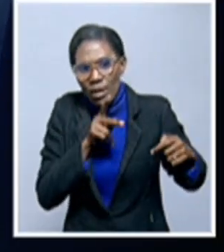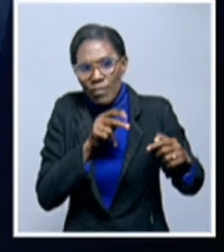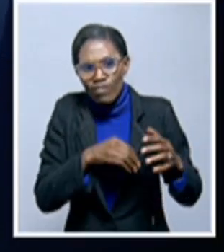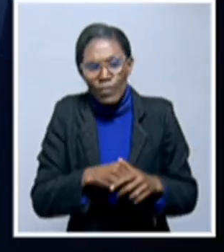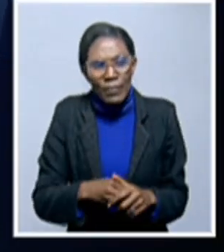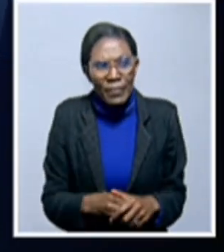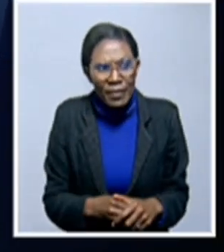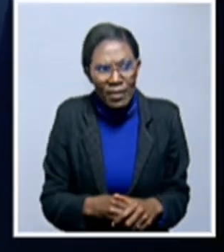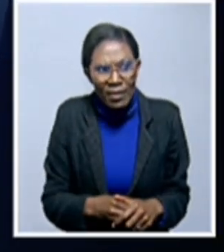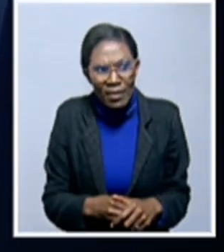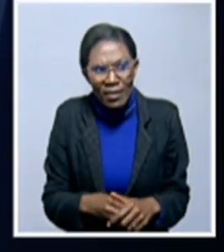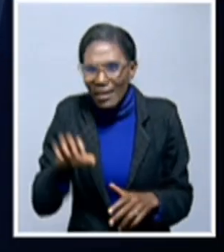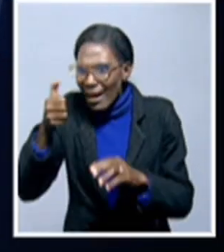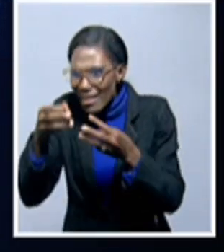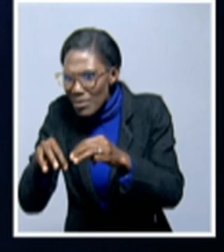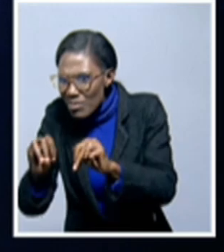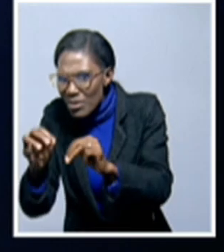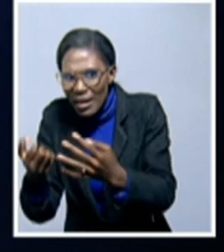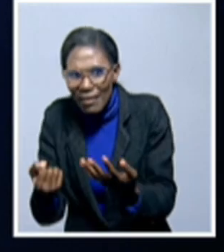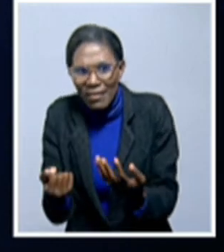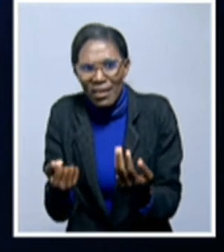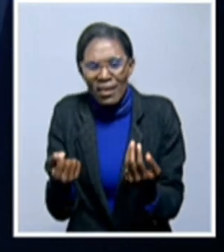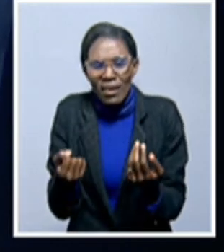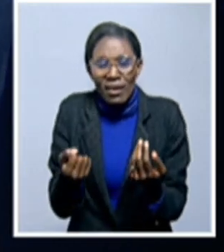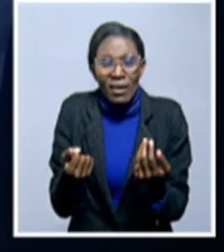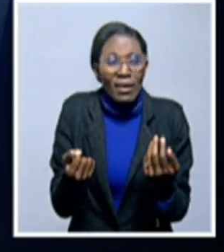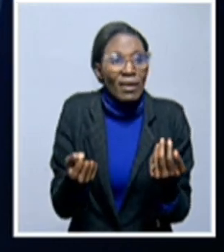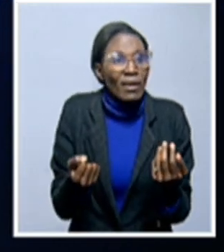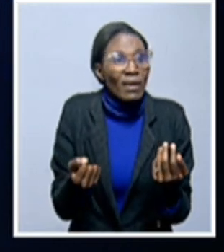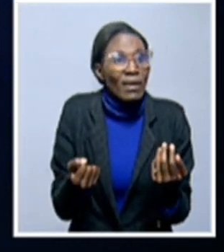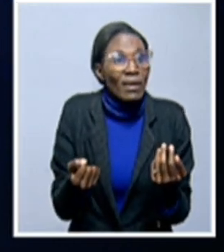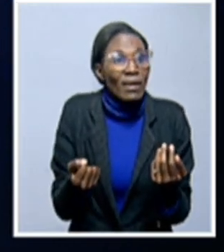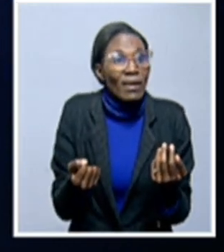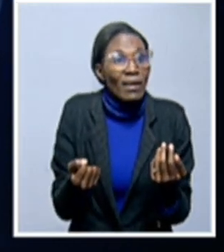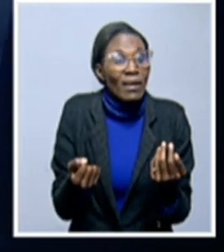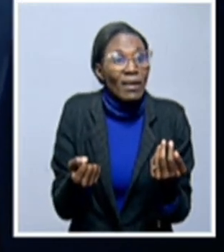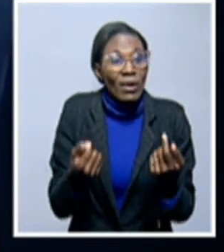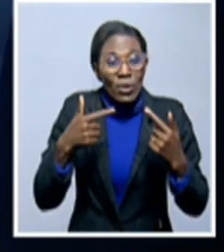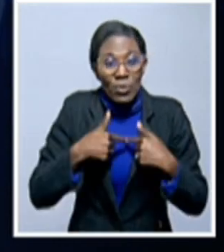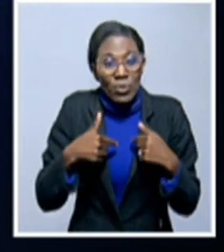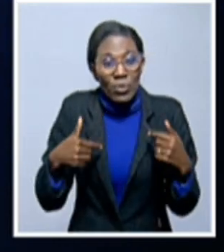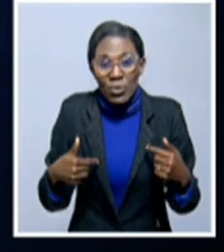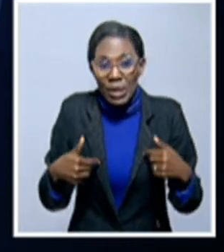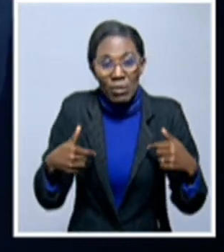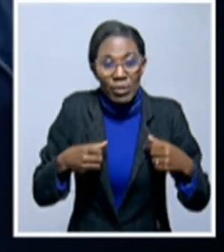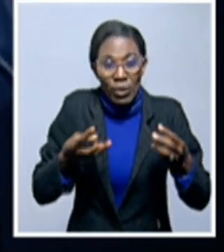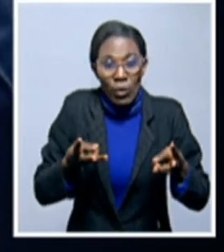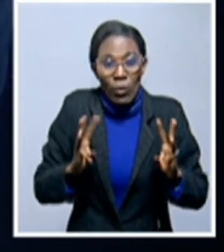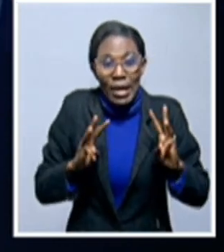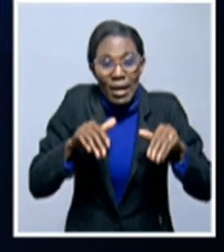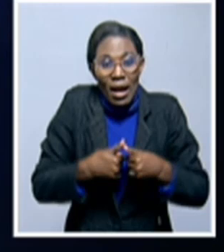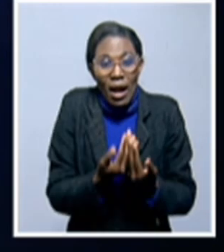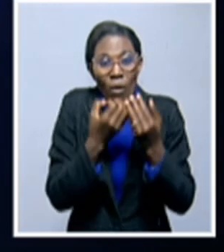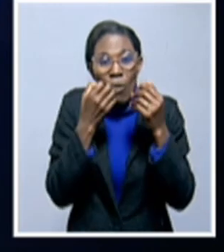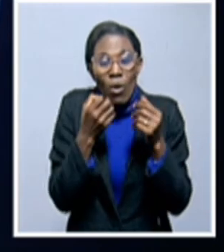these motions do not lapse? Not that we have set them up, but we